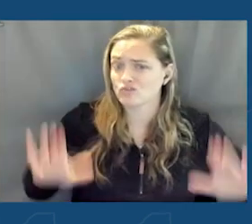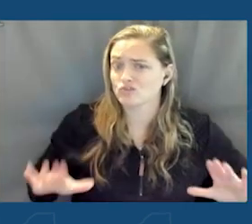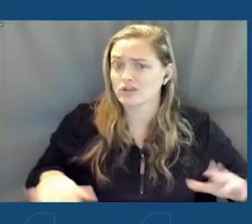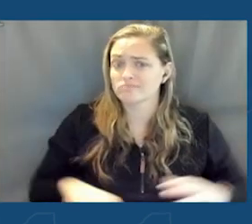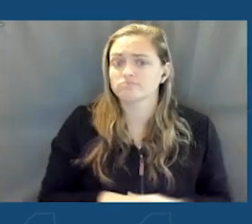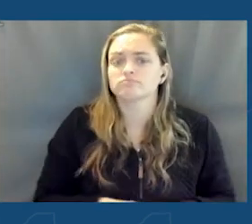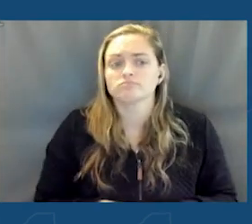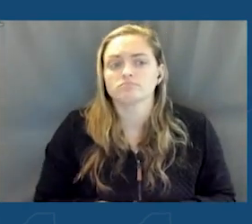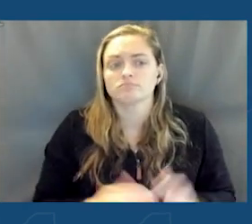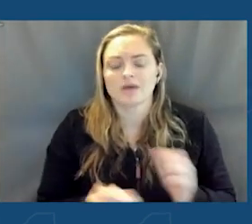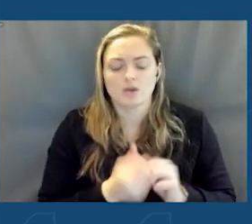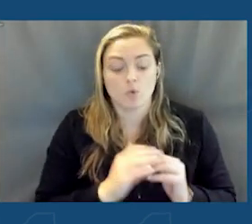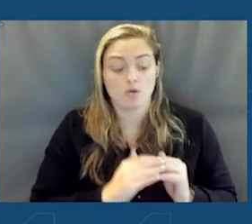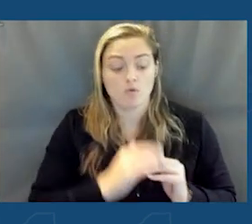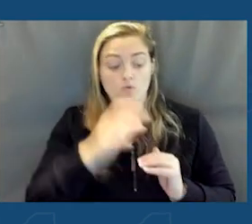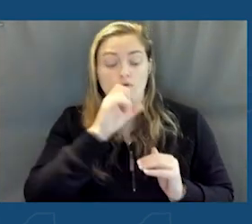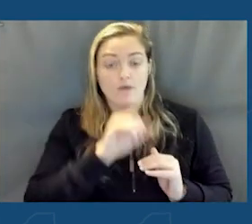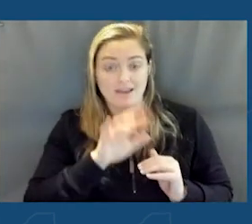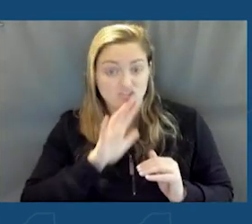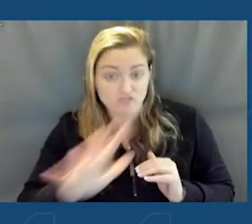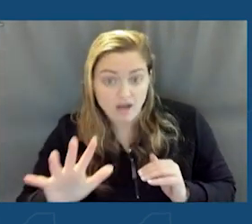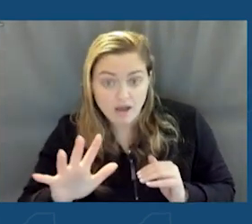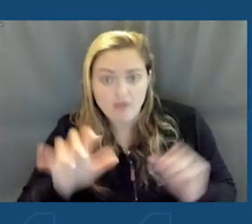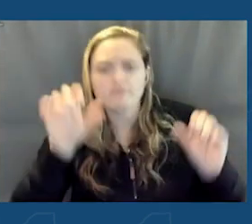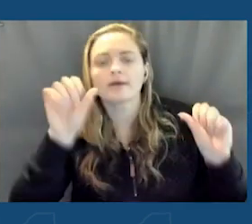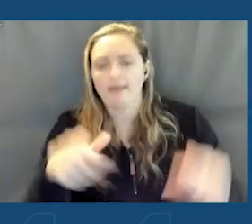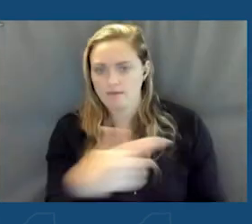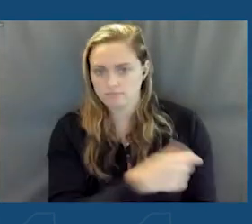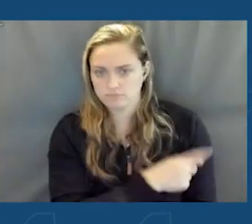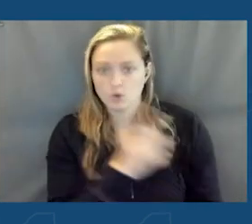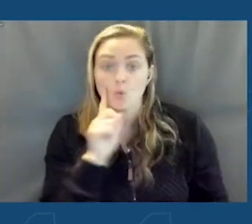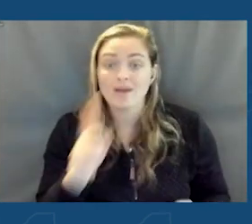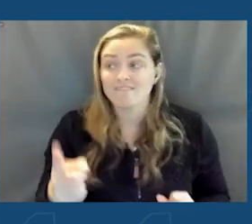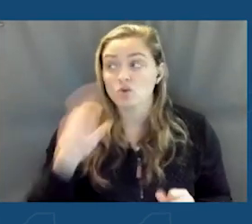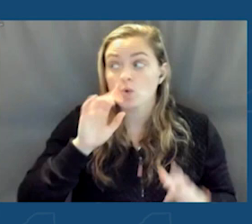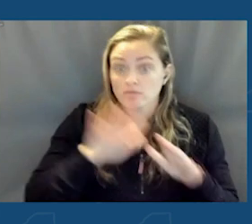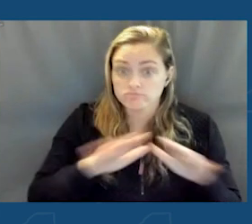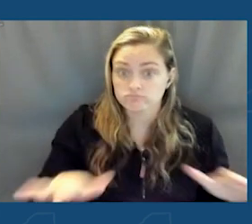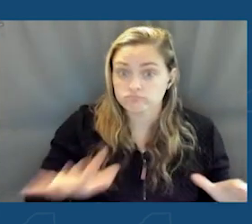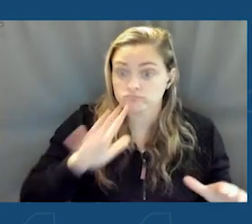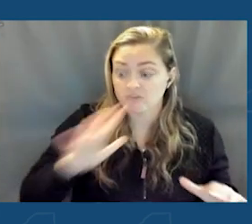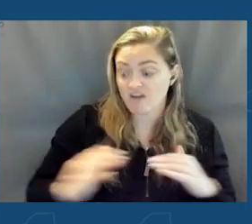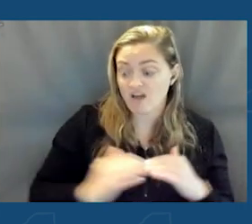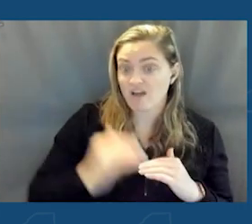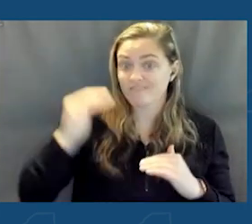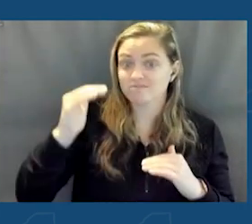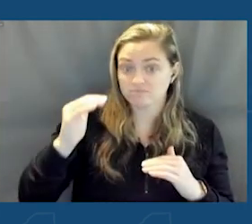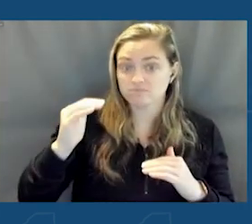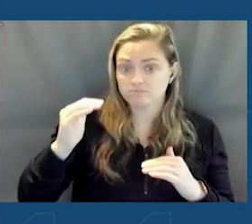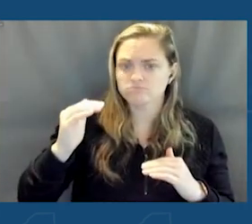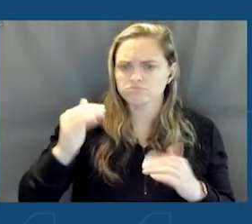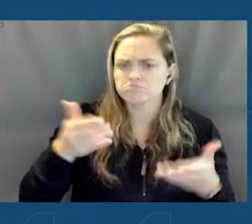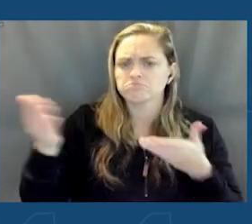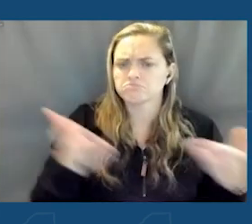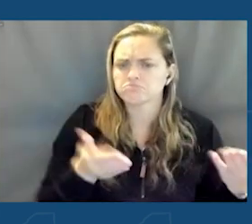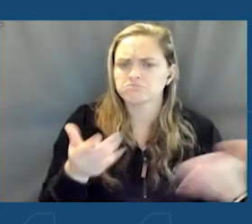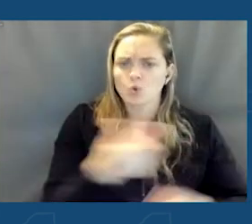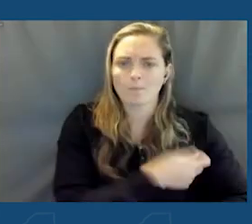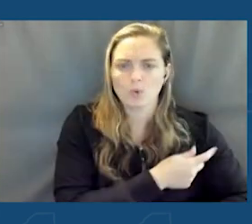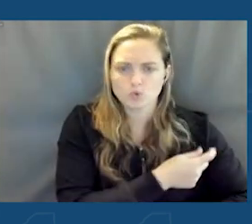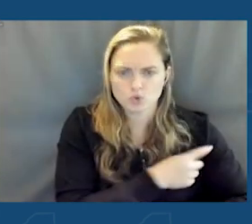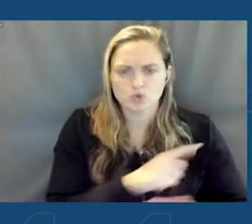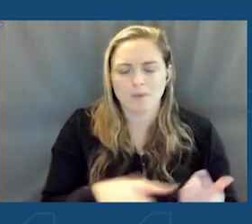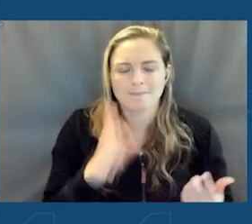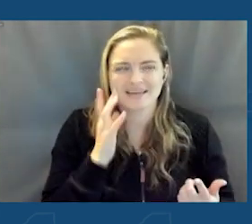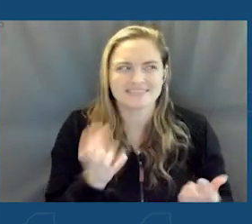anyone over 5 is eligible to get this now. That's a new development. So if you have a 5-year-old, get them in to get a booster, especially when they're sitting in a classroom with so many other